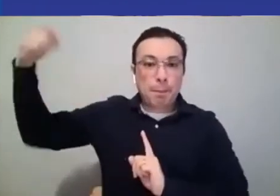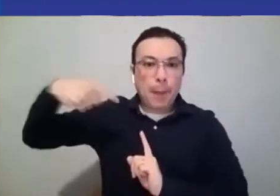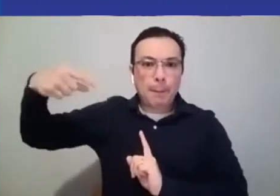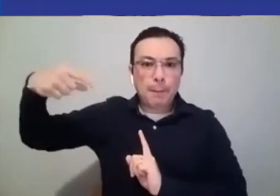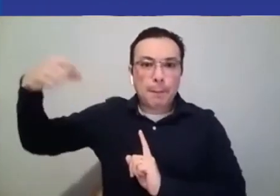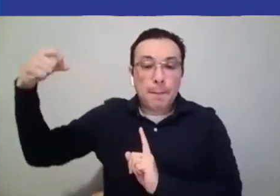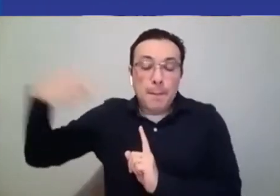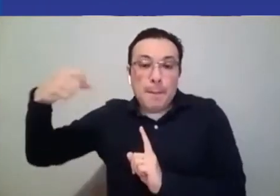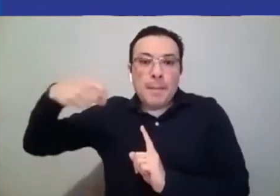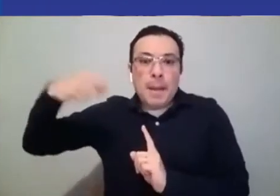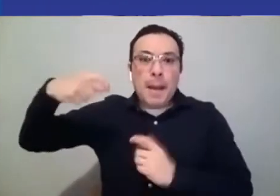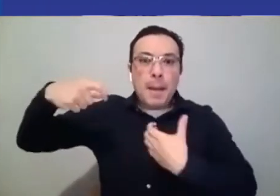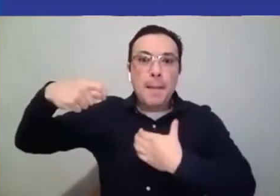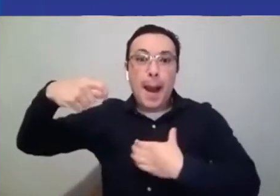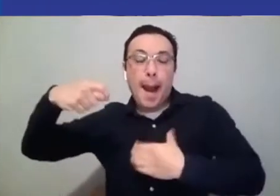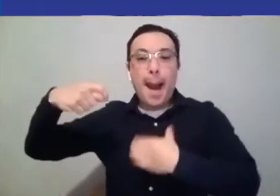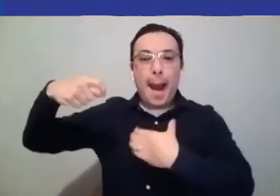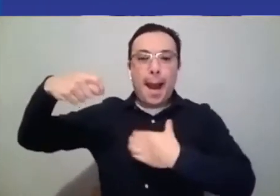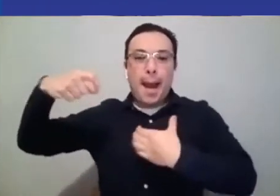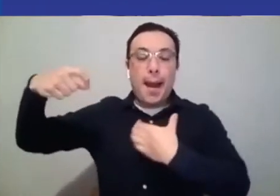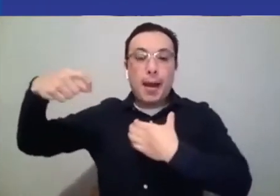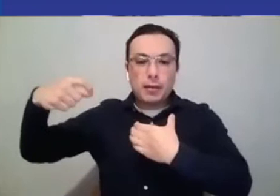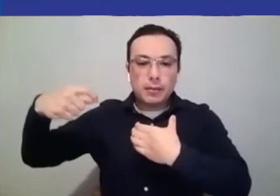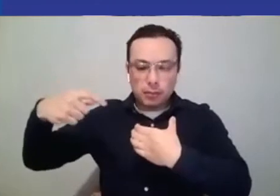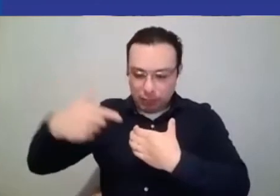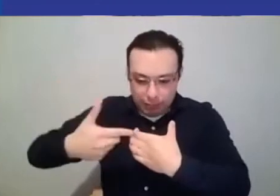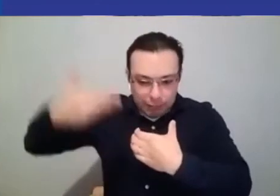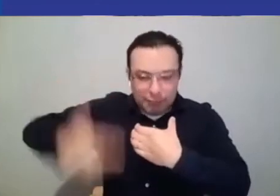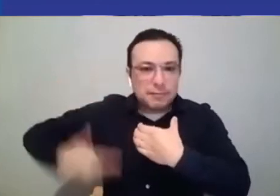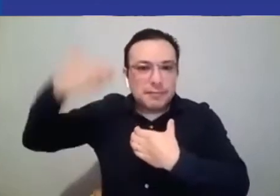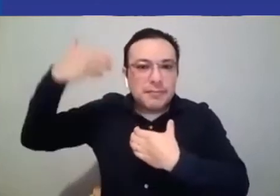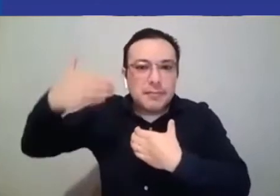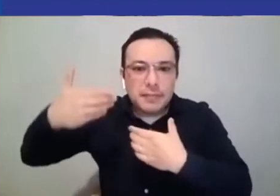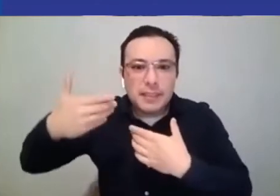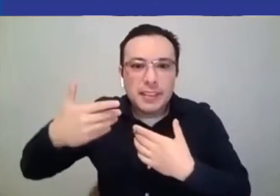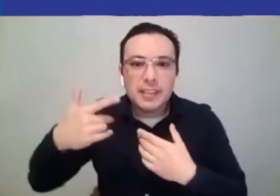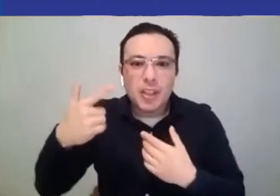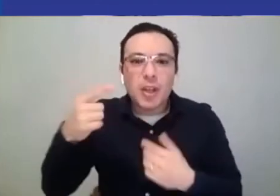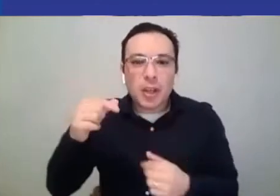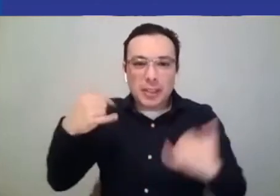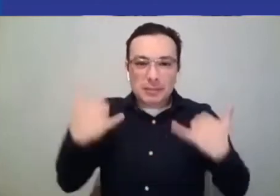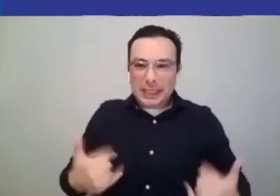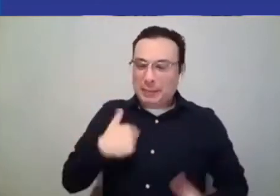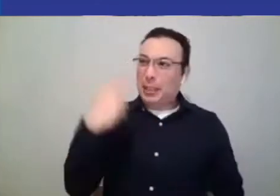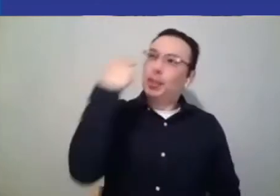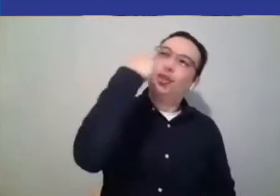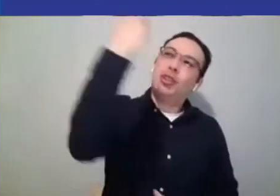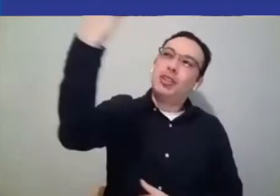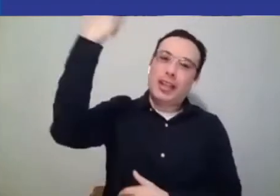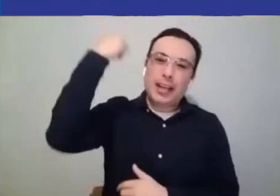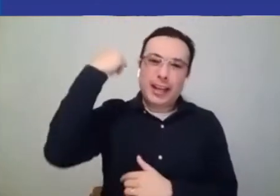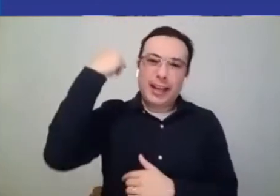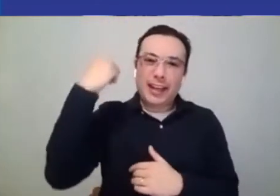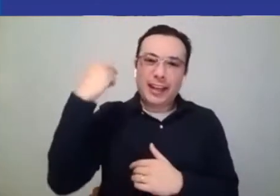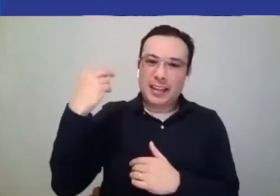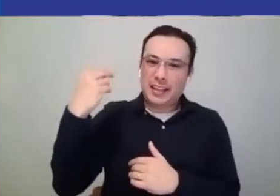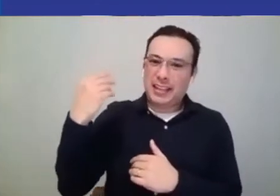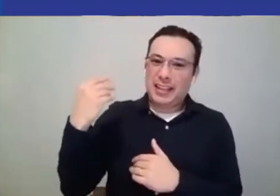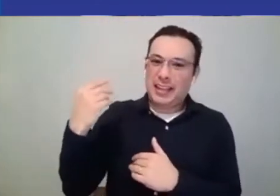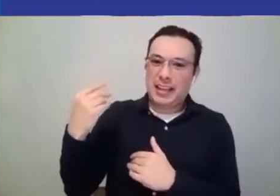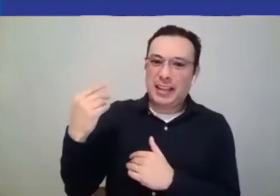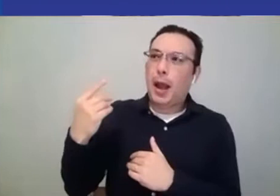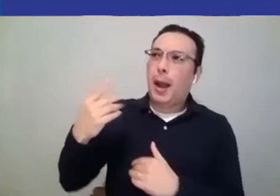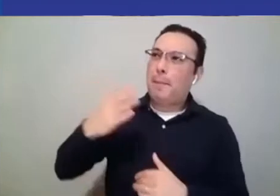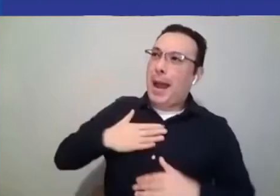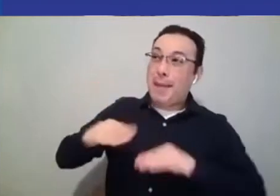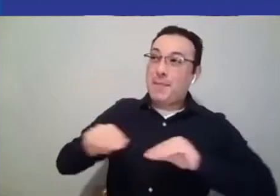into action. And that is just a 2020, like old scholar kind of looking back,